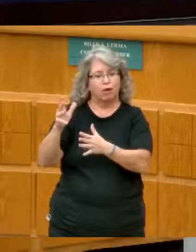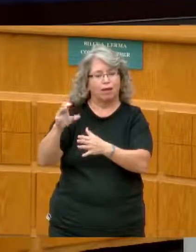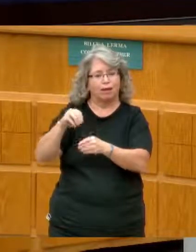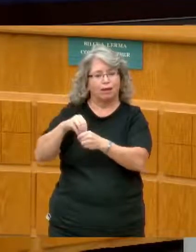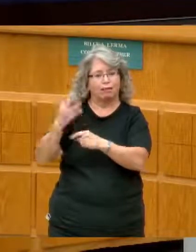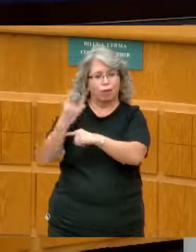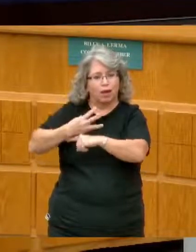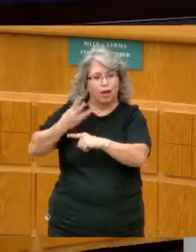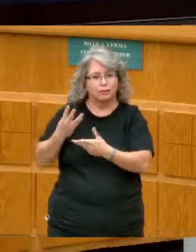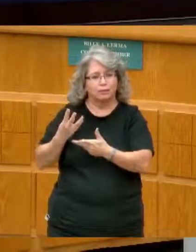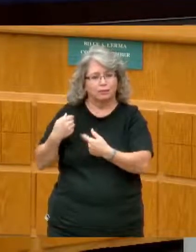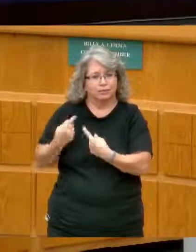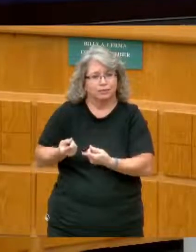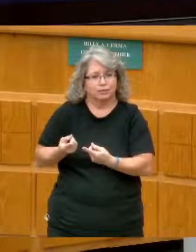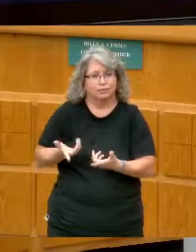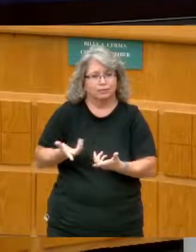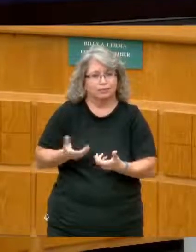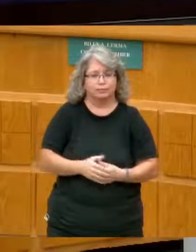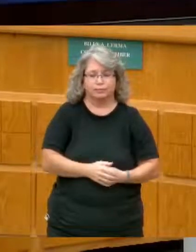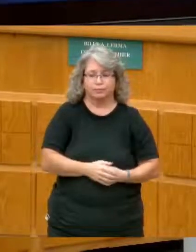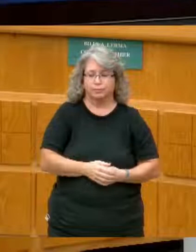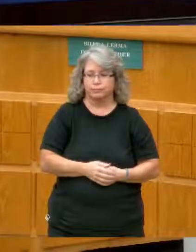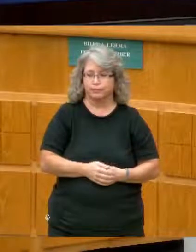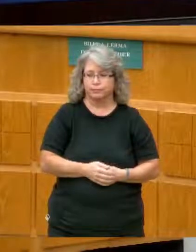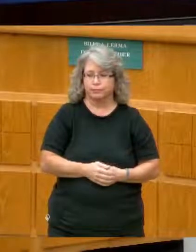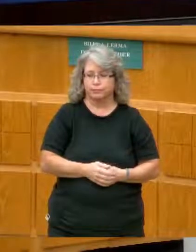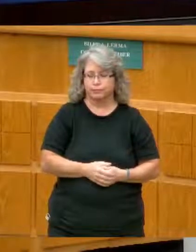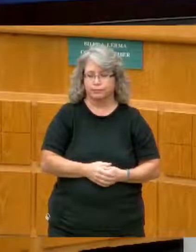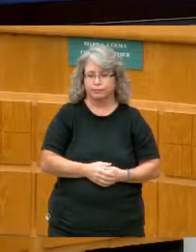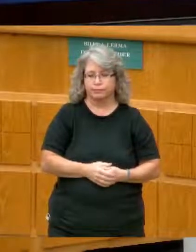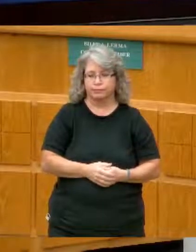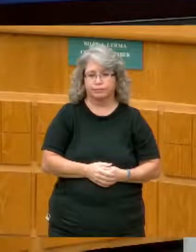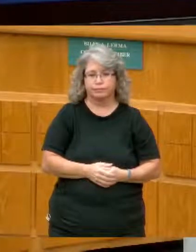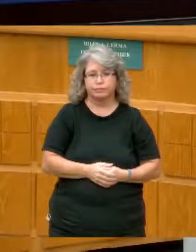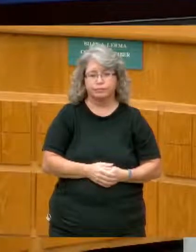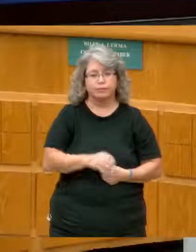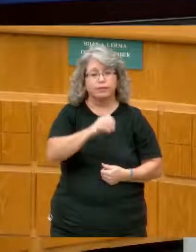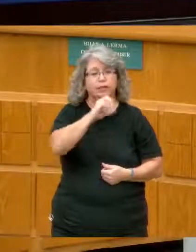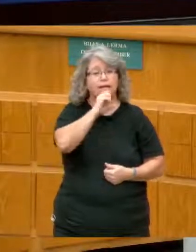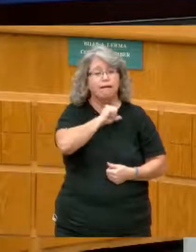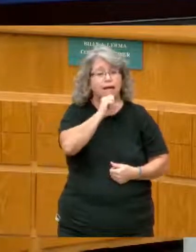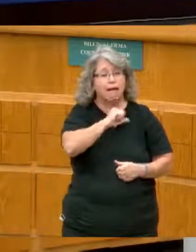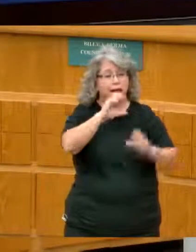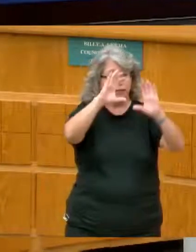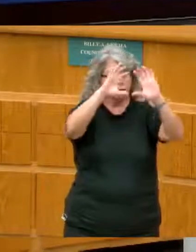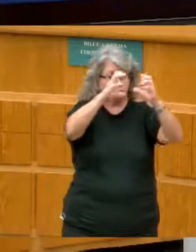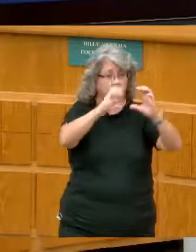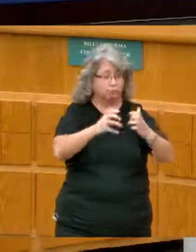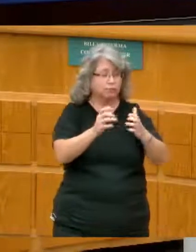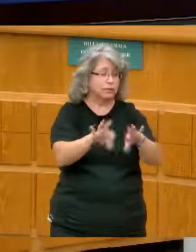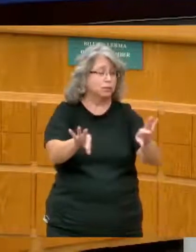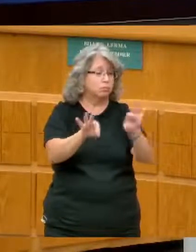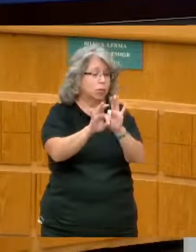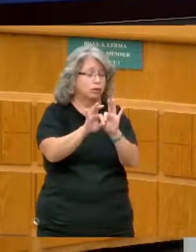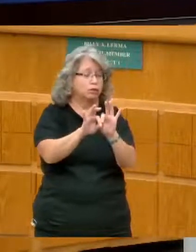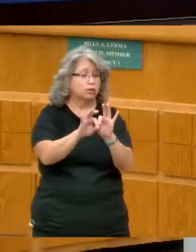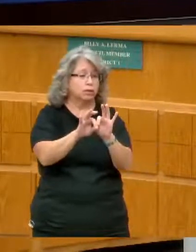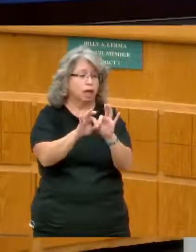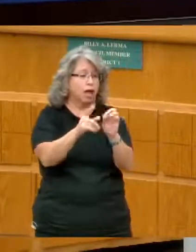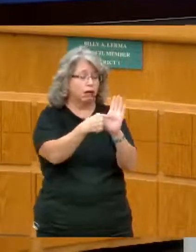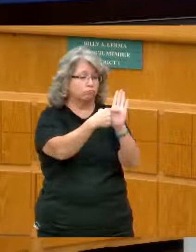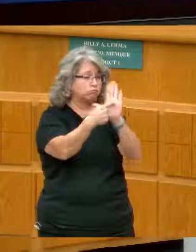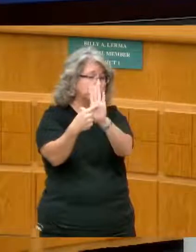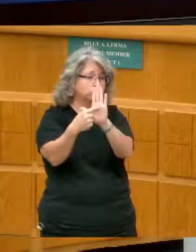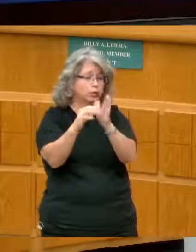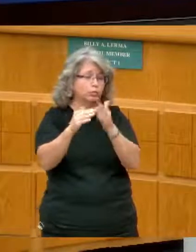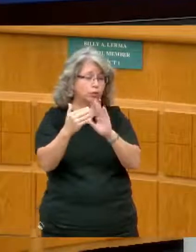in 4 days. Next slide. The age ranges are important as well, and I bring them to the community